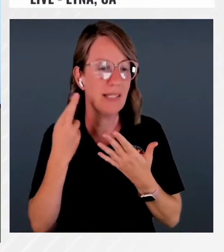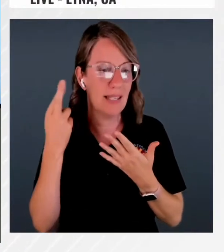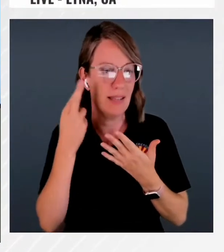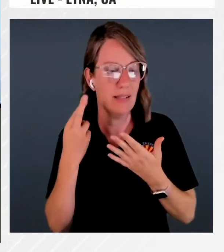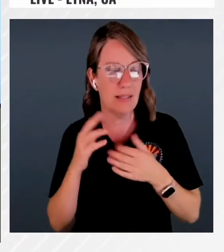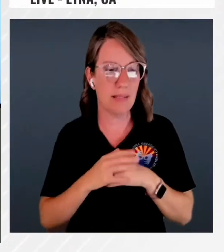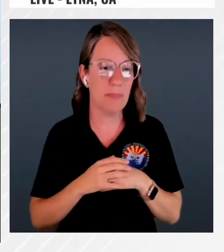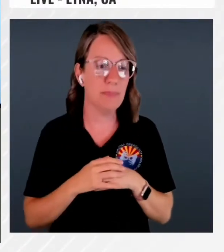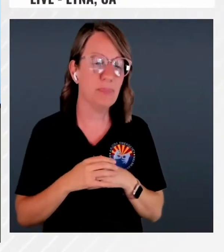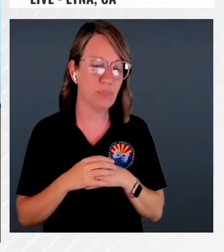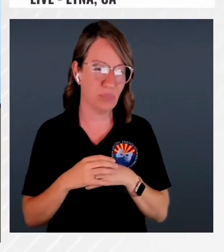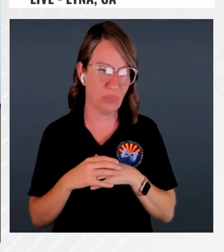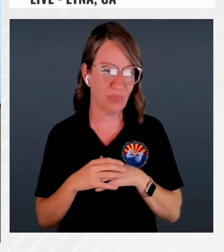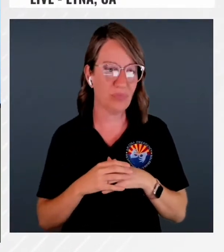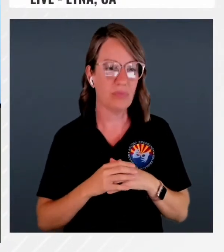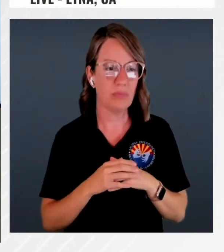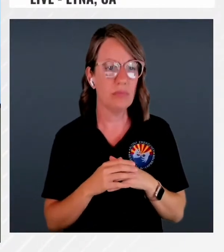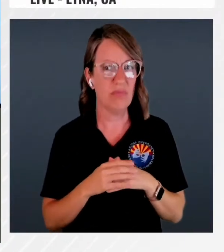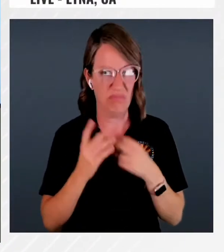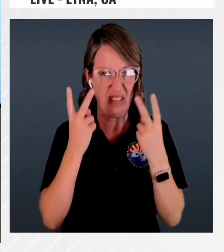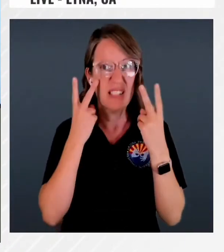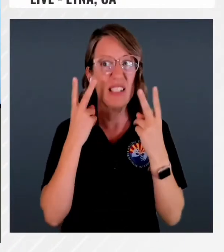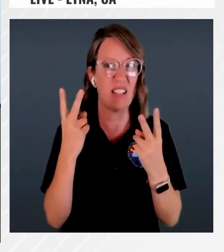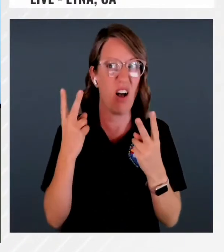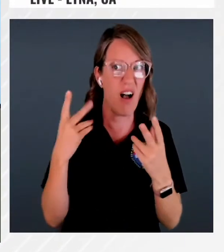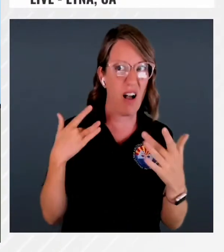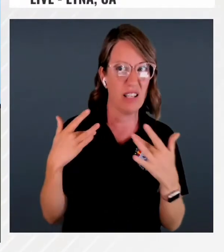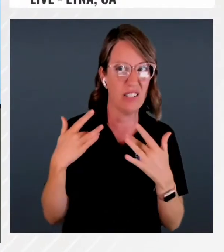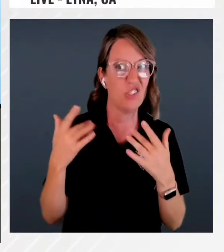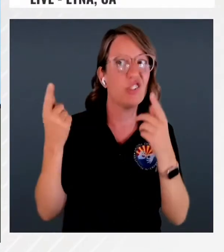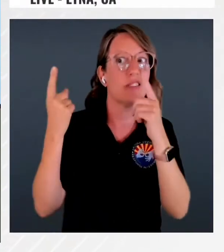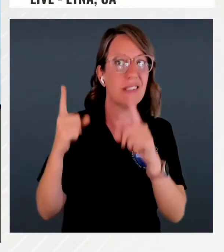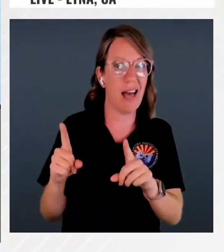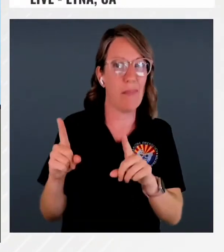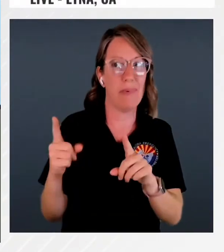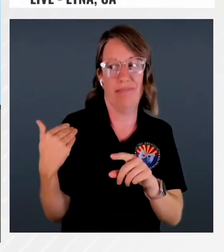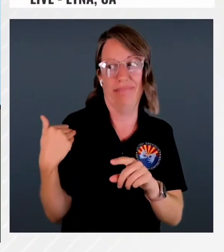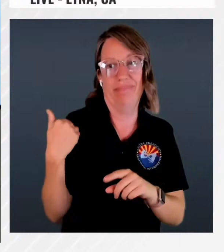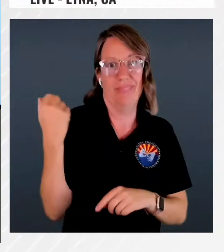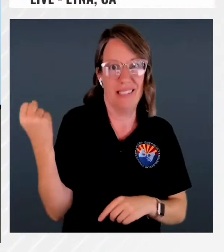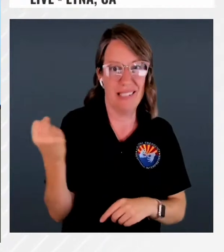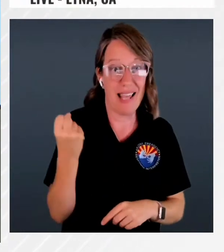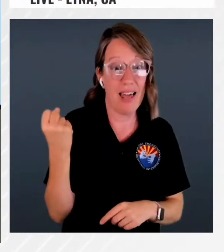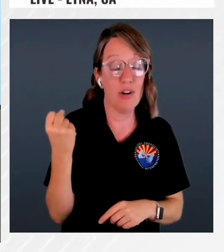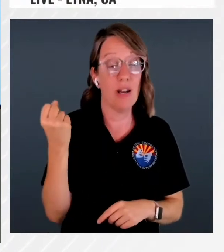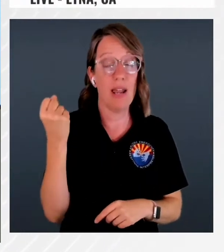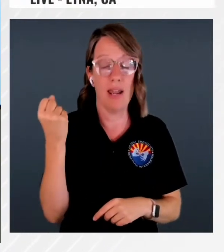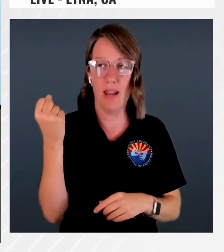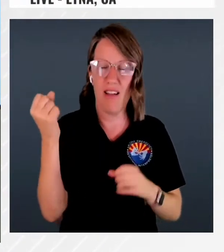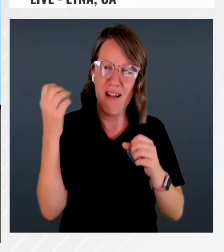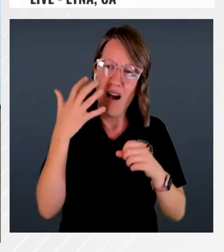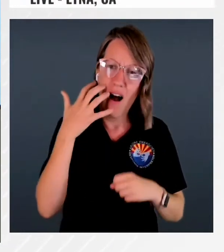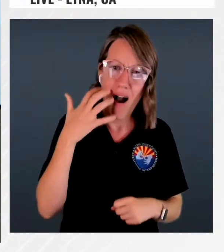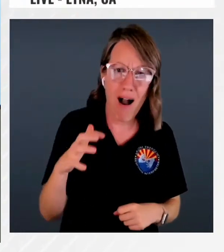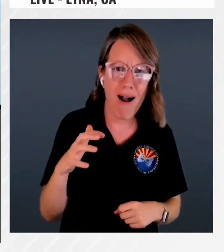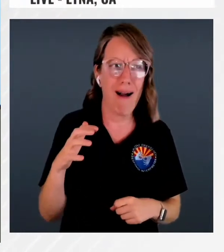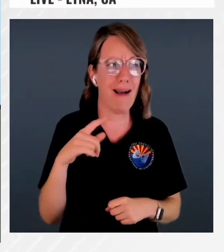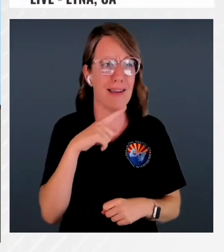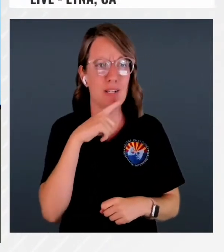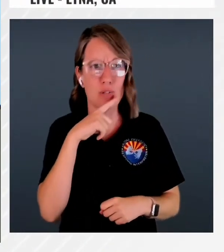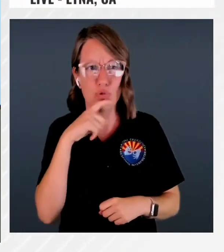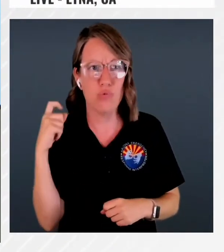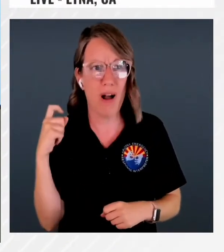and we saw some of those materialize on Saturday. A very hot, dry, unstable day. That was the day where we